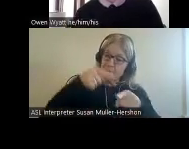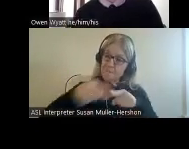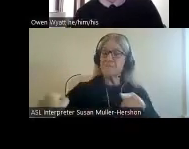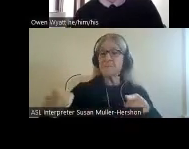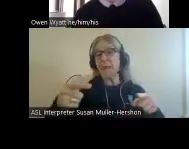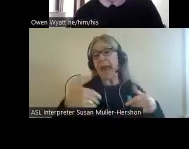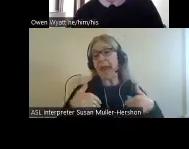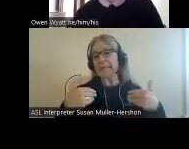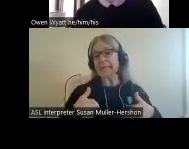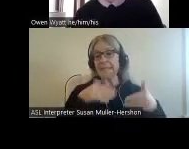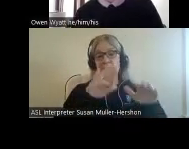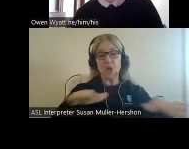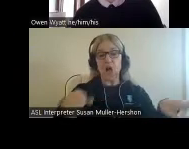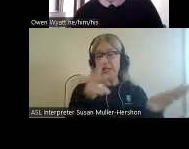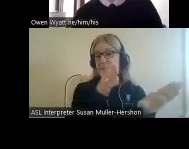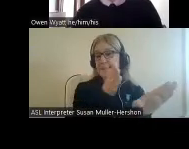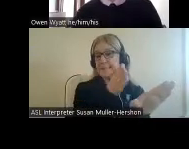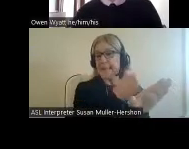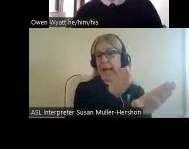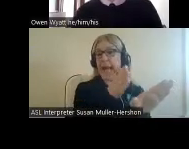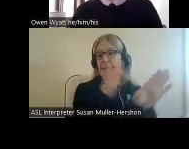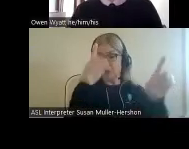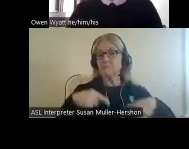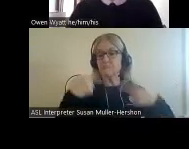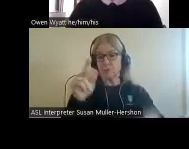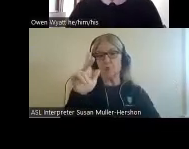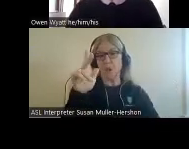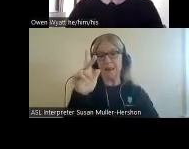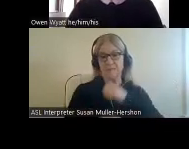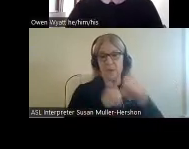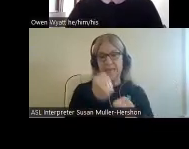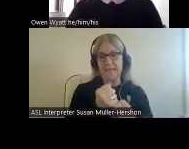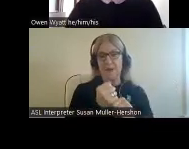over 23 years in the mental health field.